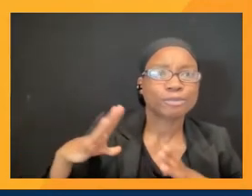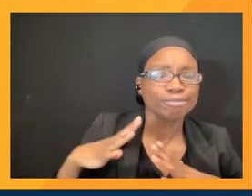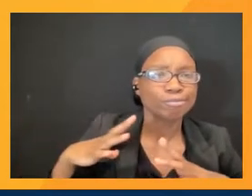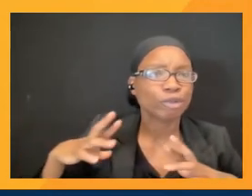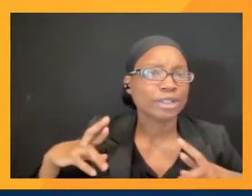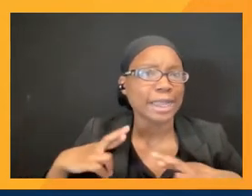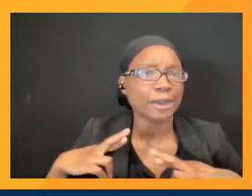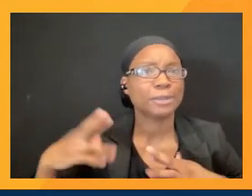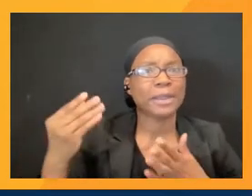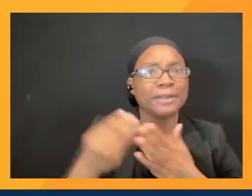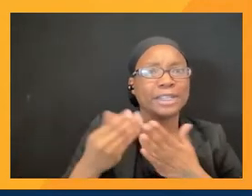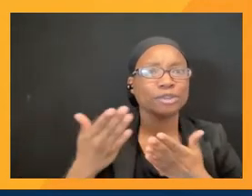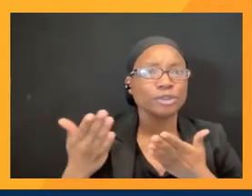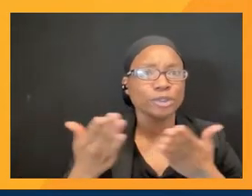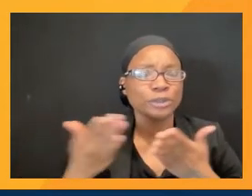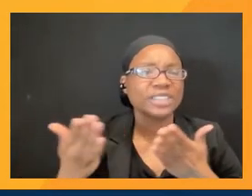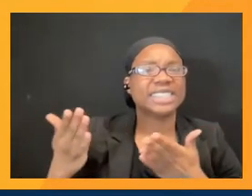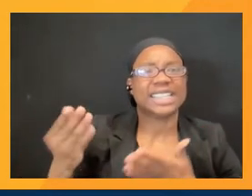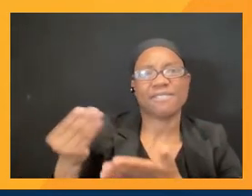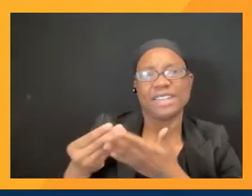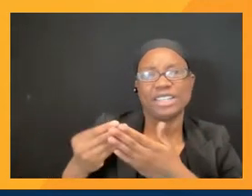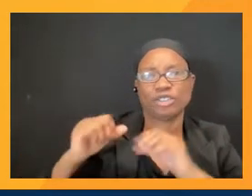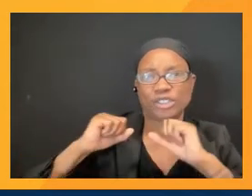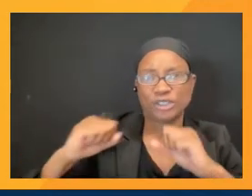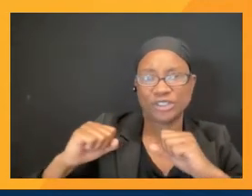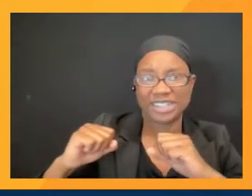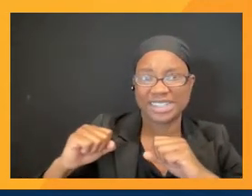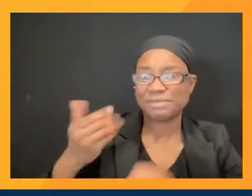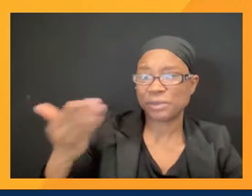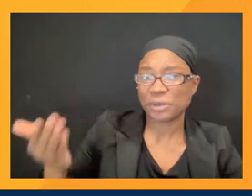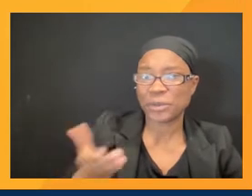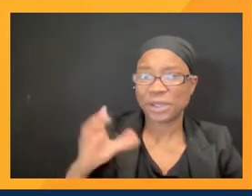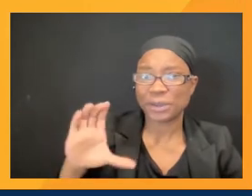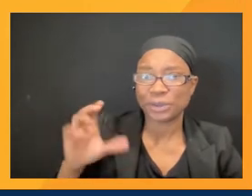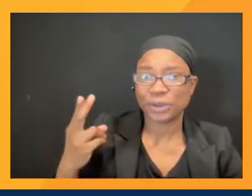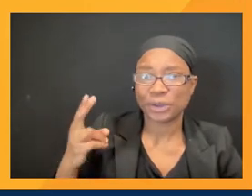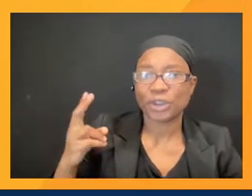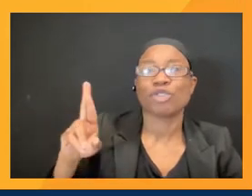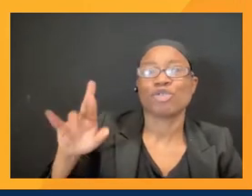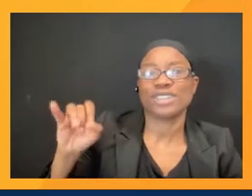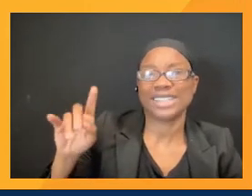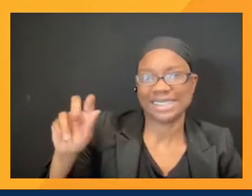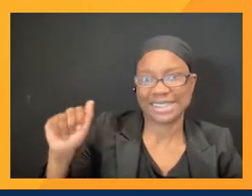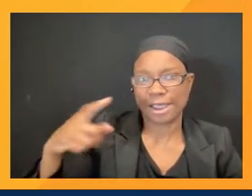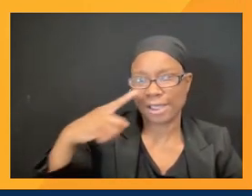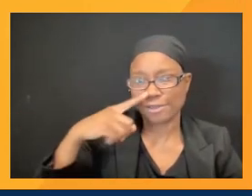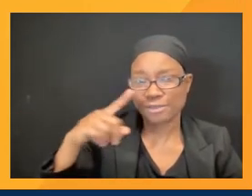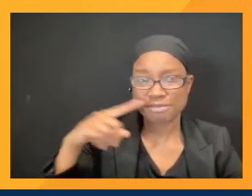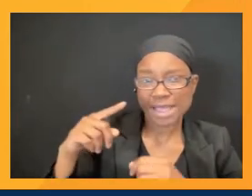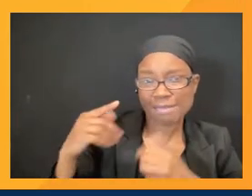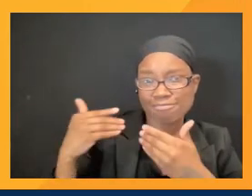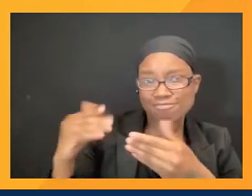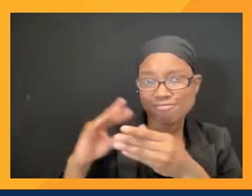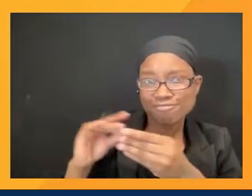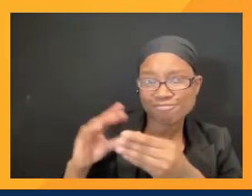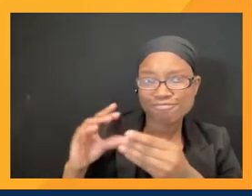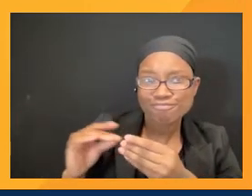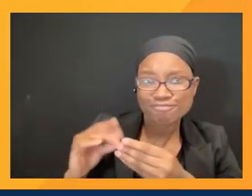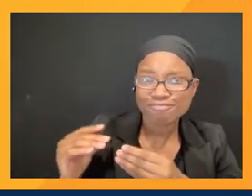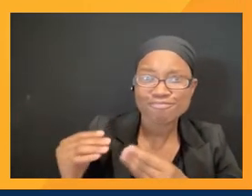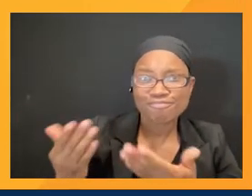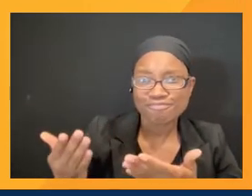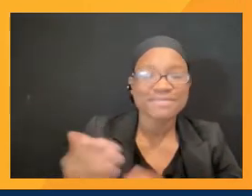internship program, so it's an absolute honor to be here. I would not be the Latina professional I am today without CHCI.